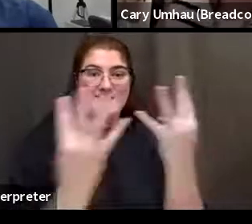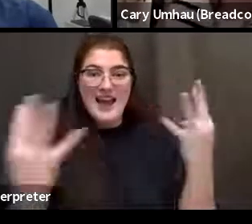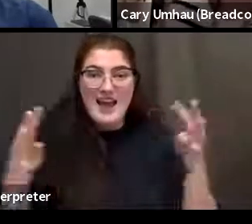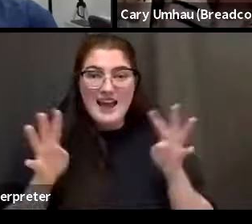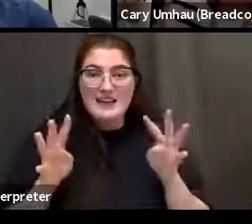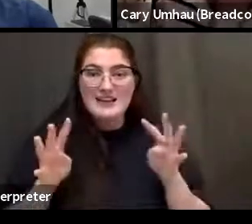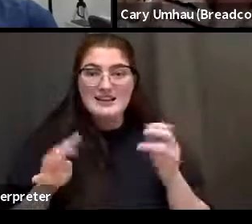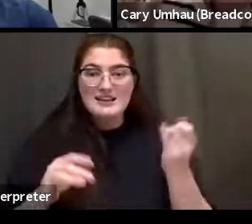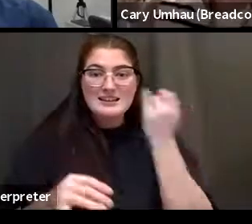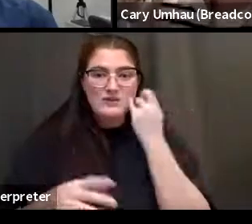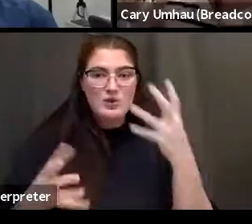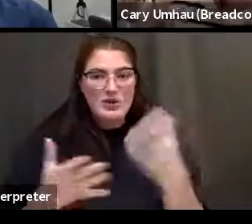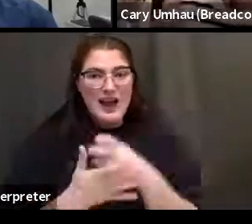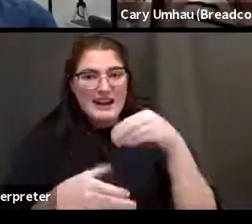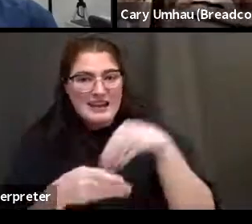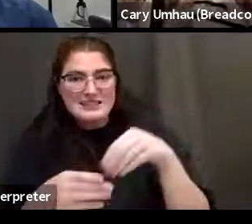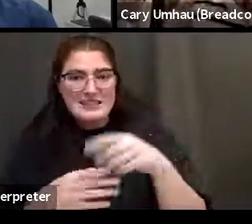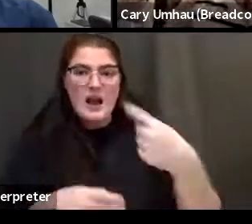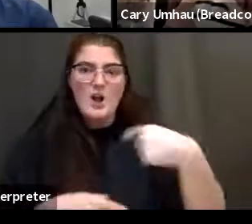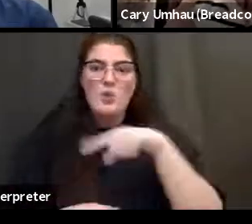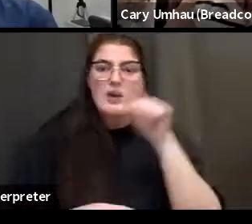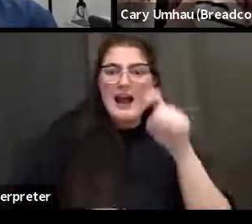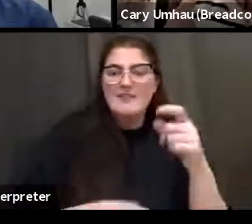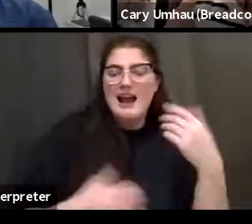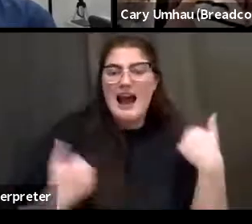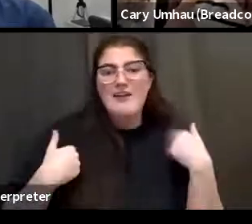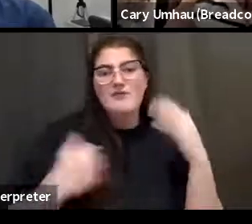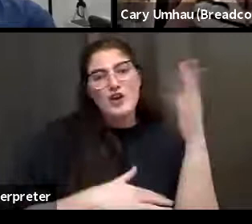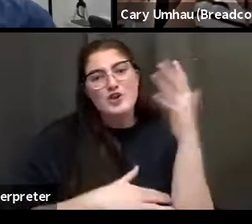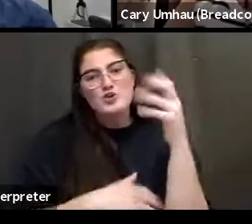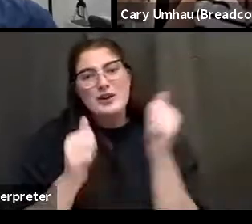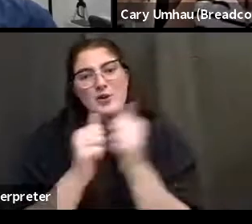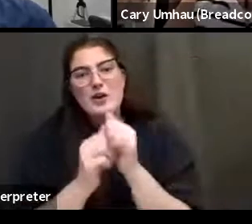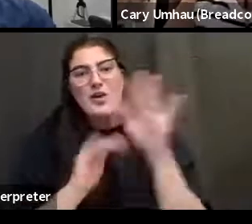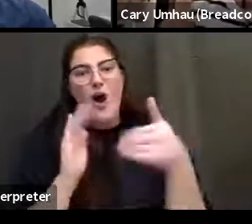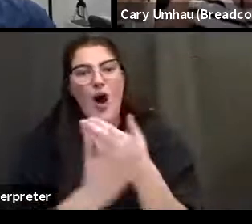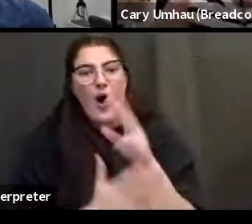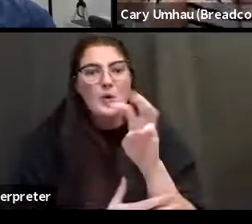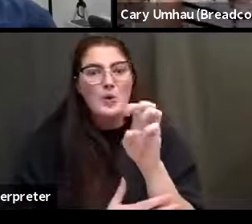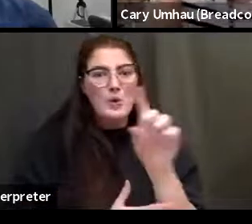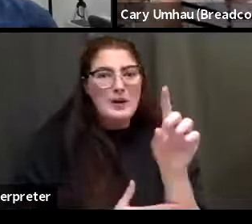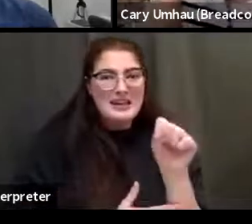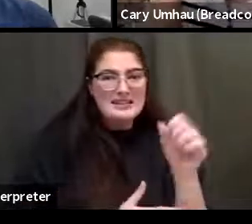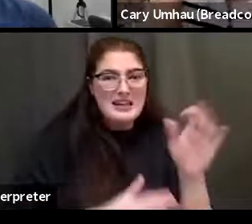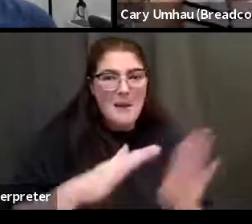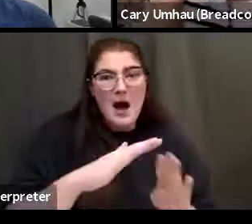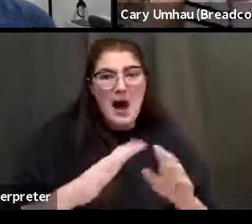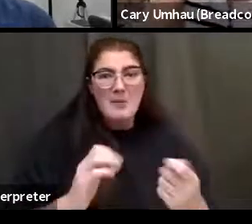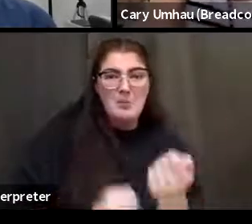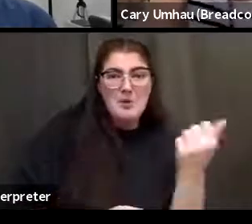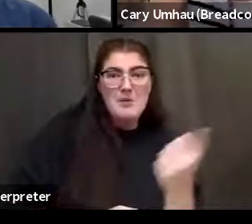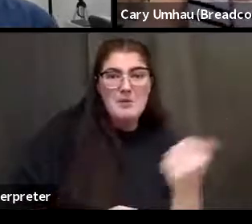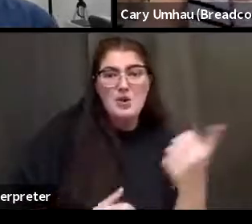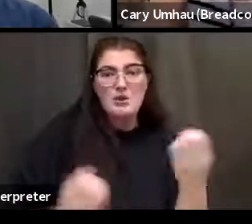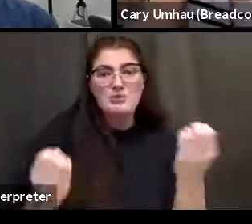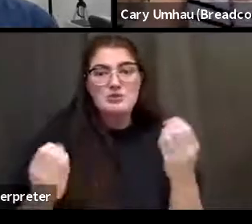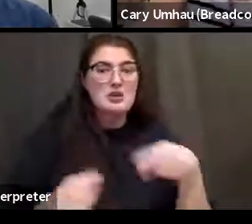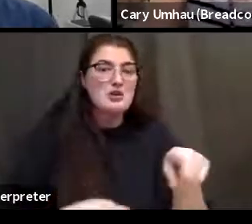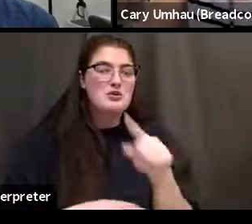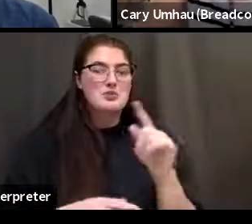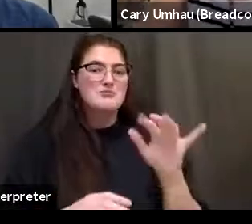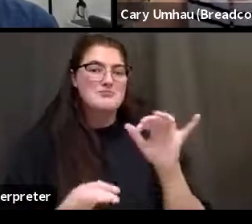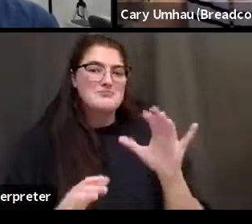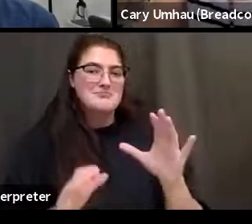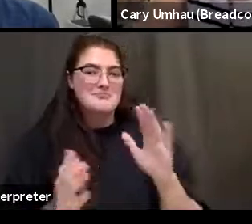it going on the inside, we got to have the trees with all those weeds down the bottom removed so that y'all can really get that pop of